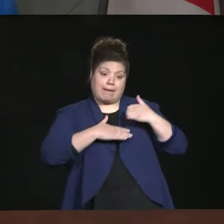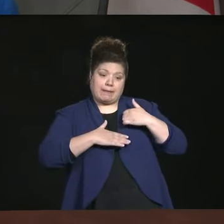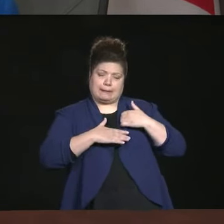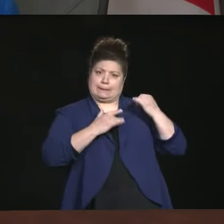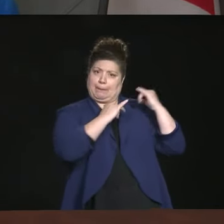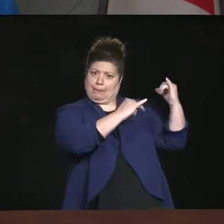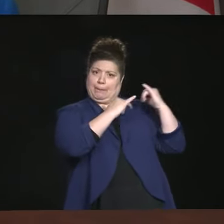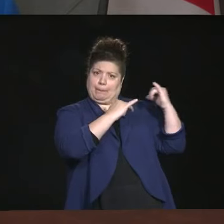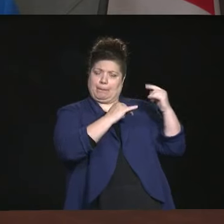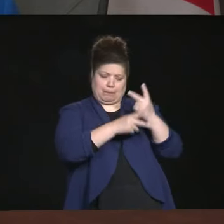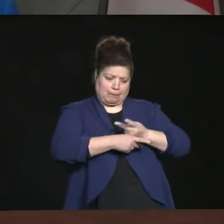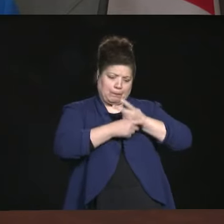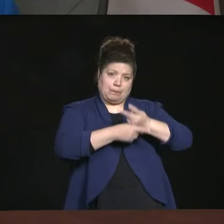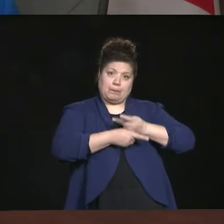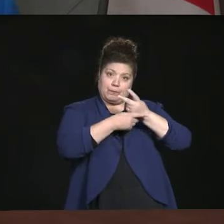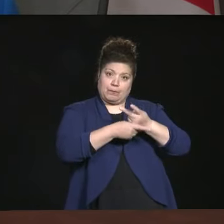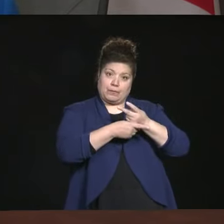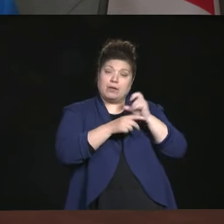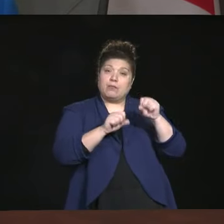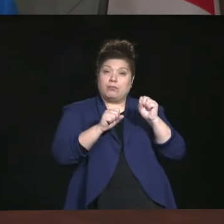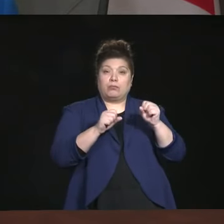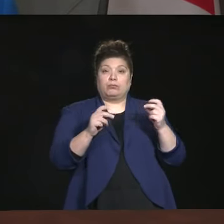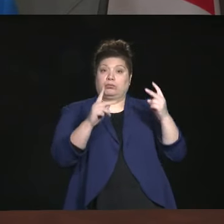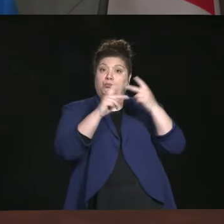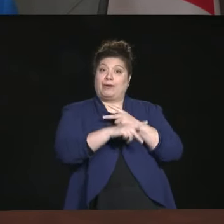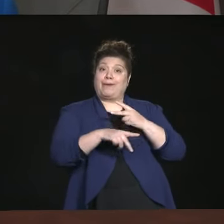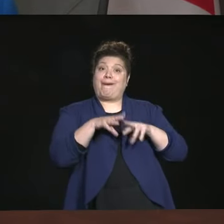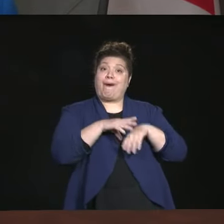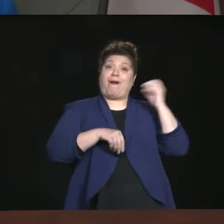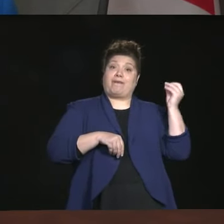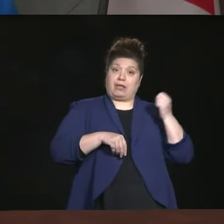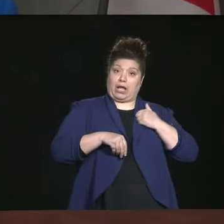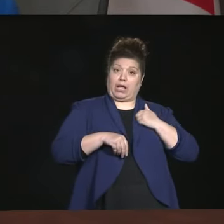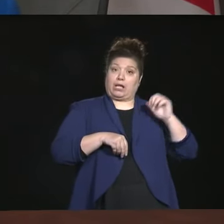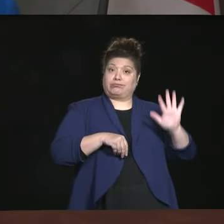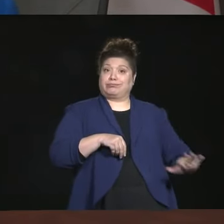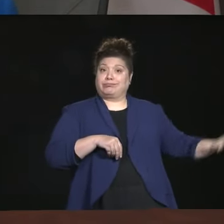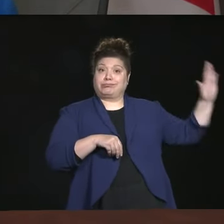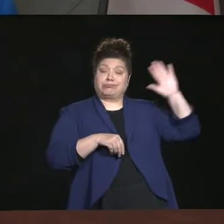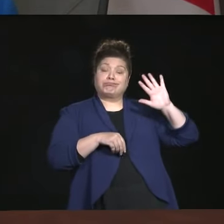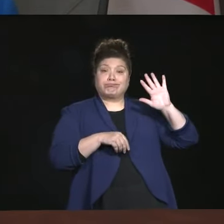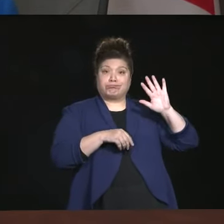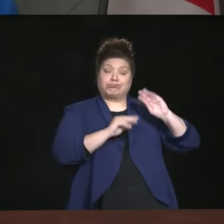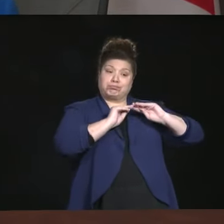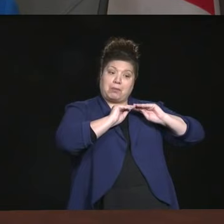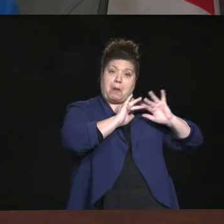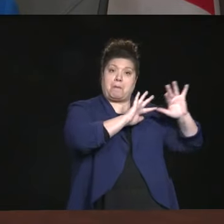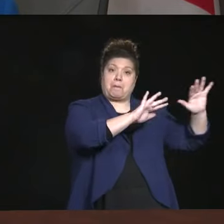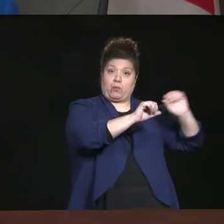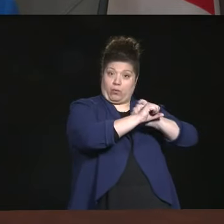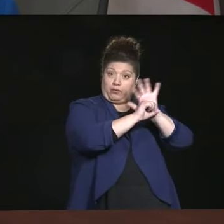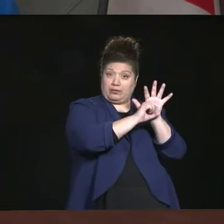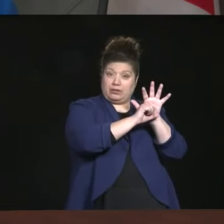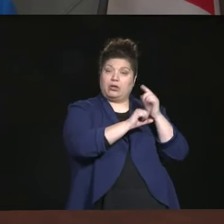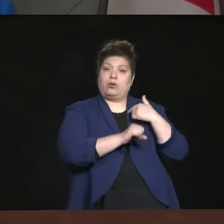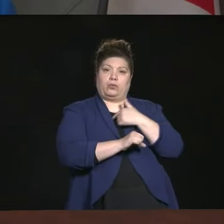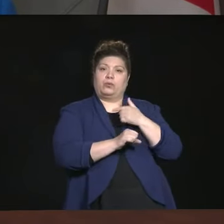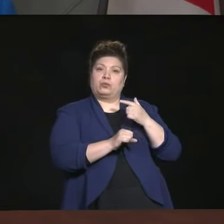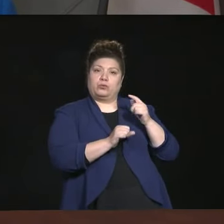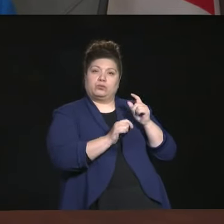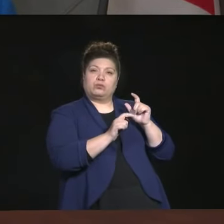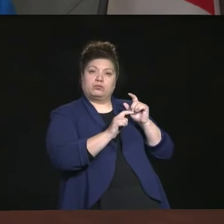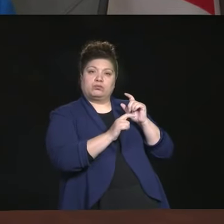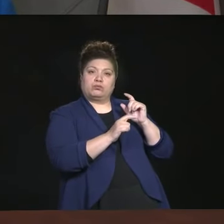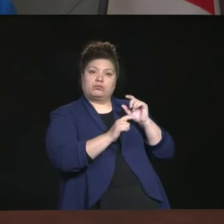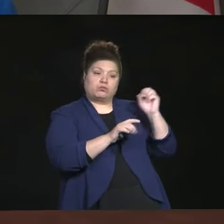of COVID-19 outside of Canada, the quarantine order now in place requires these travellers go directly home upon arrival